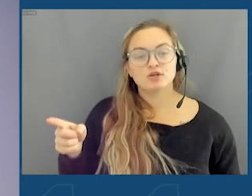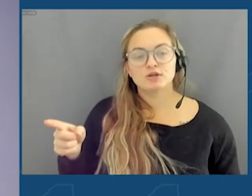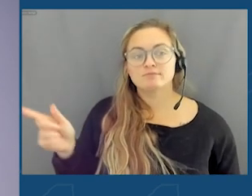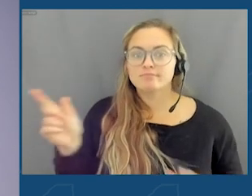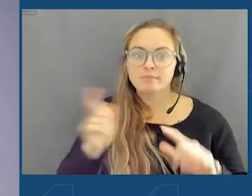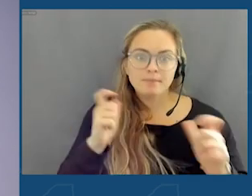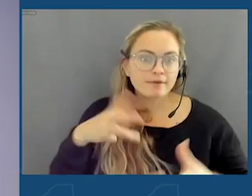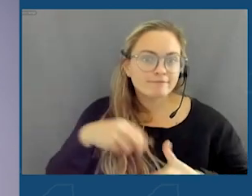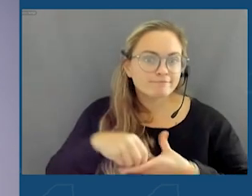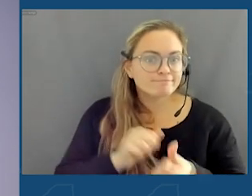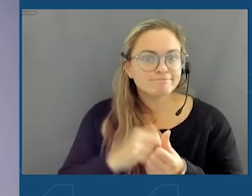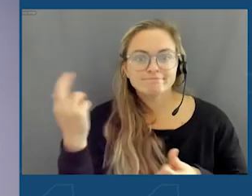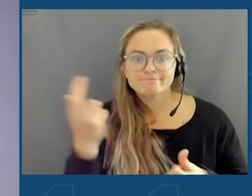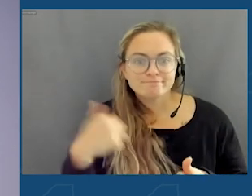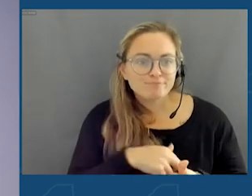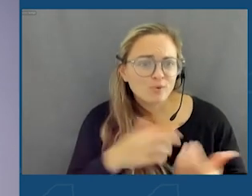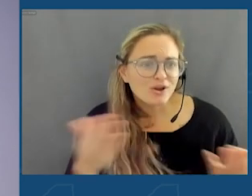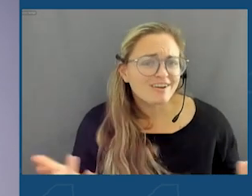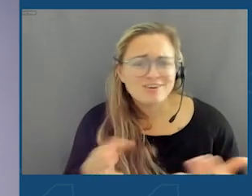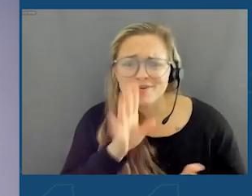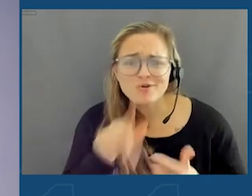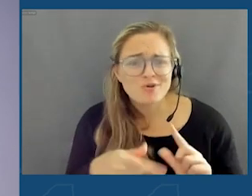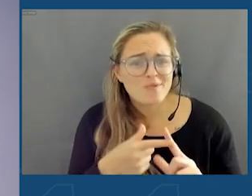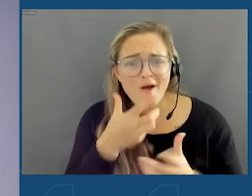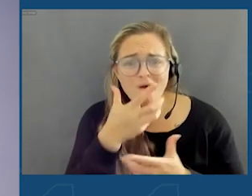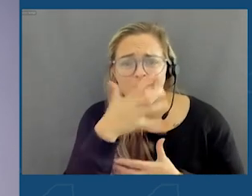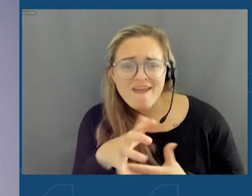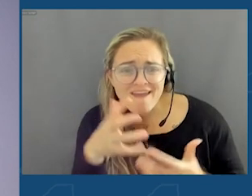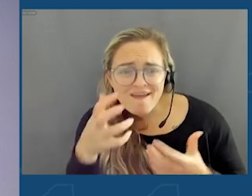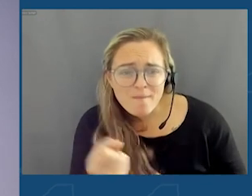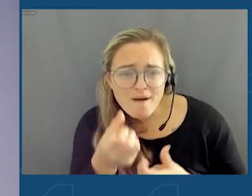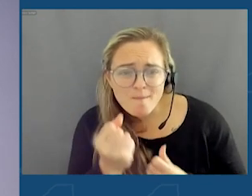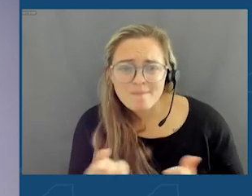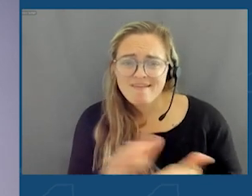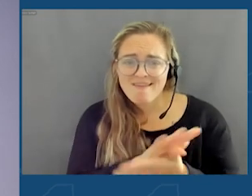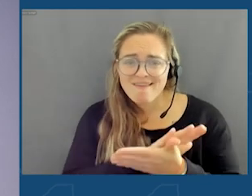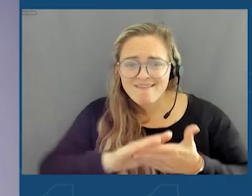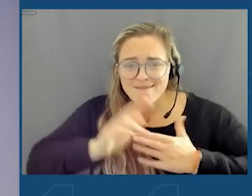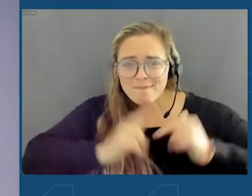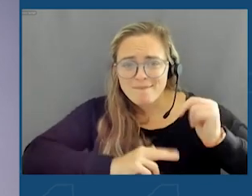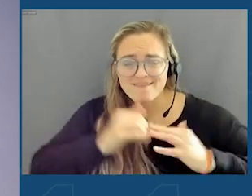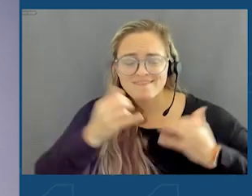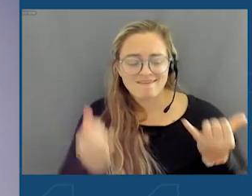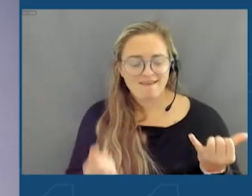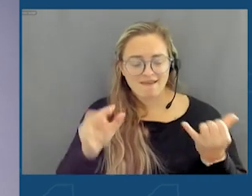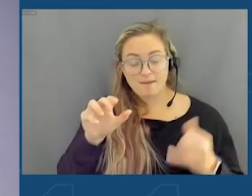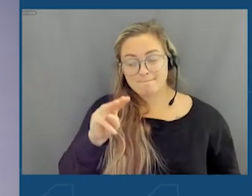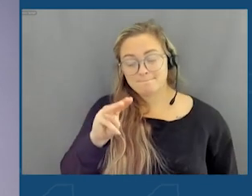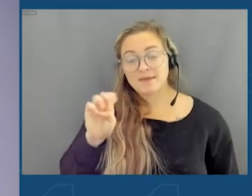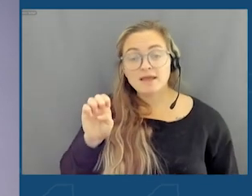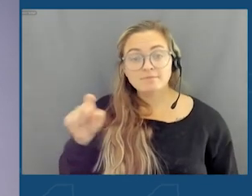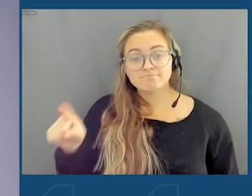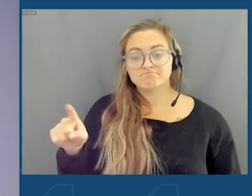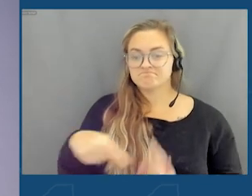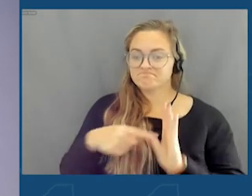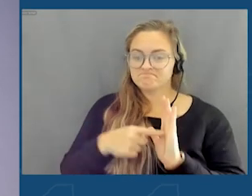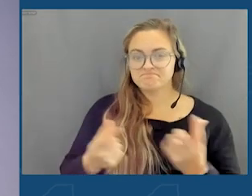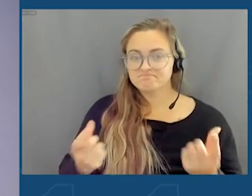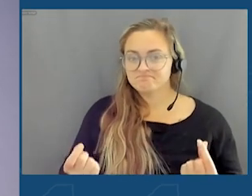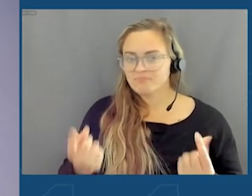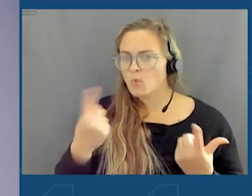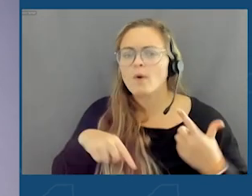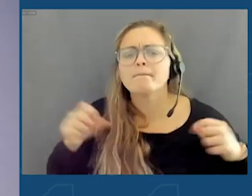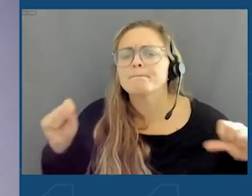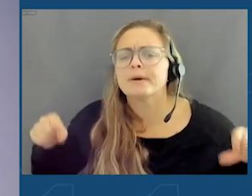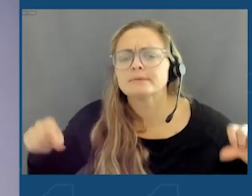part of the reason why we're here talking about heat pumps and clean buildings today. In Maine, she is showing what is